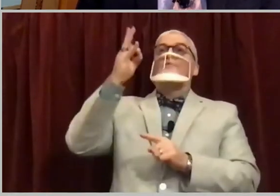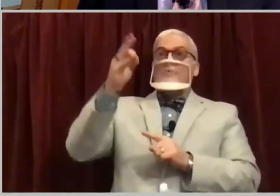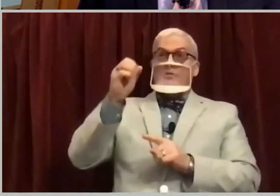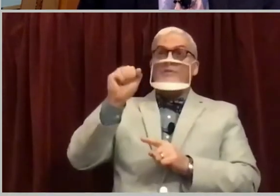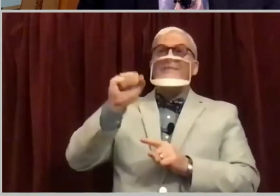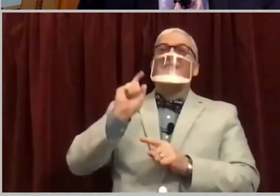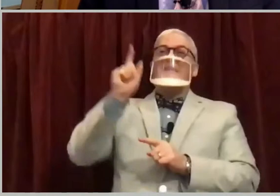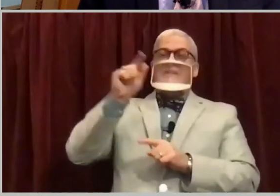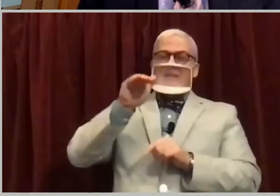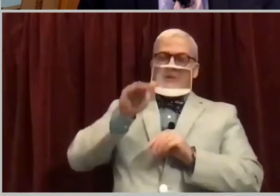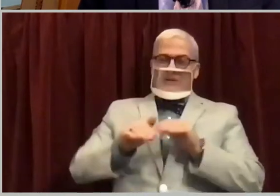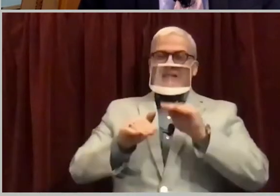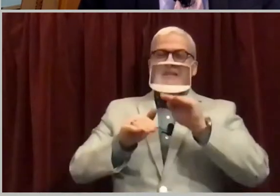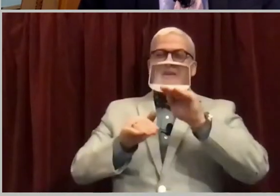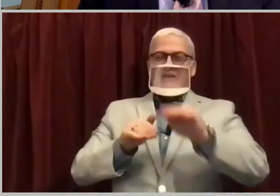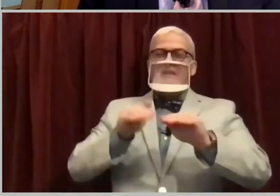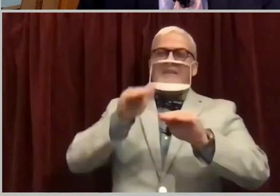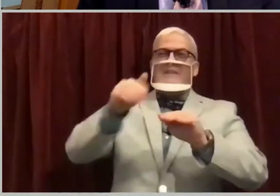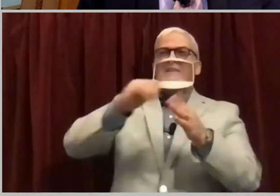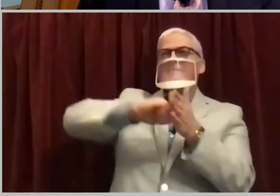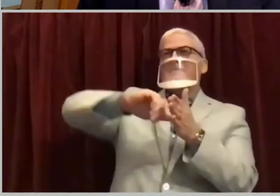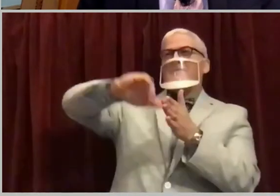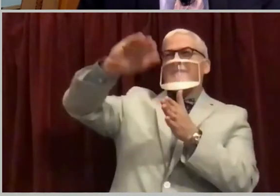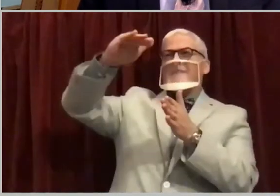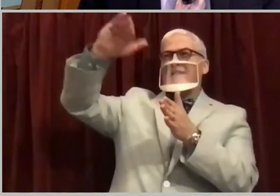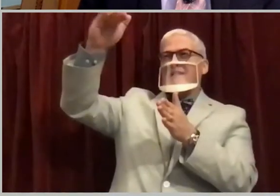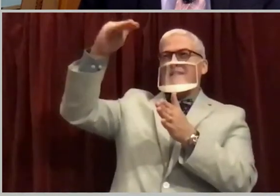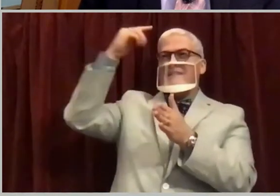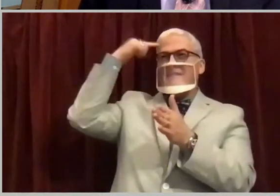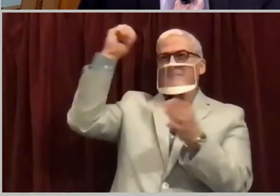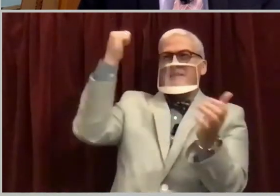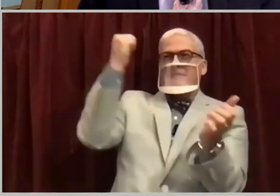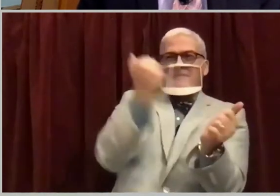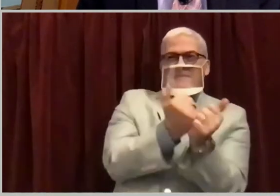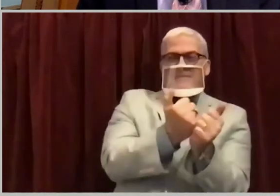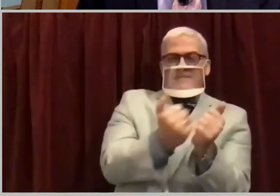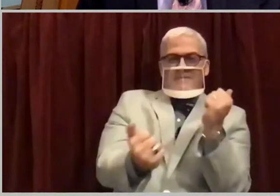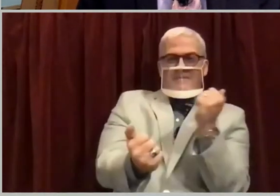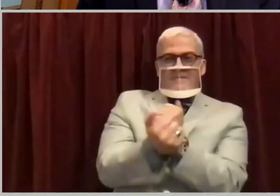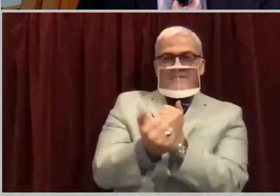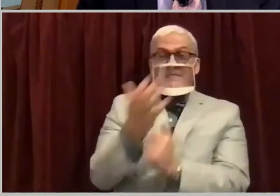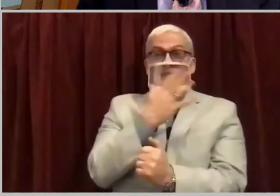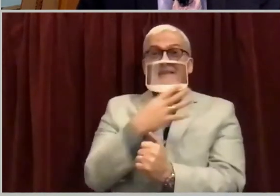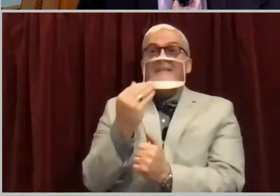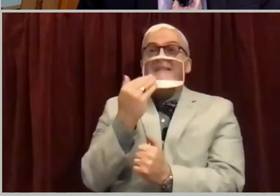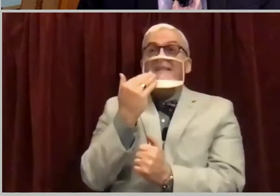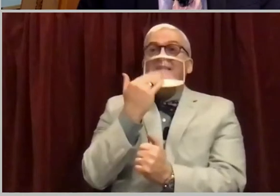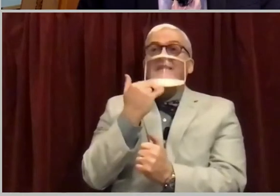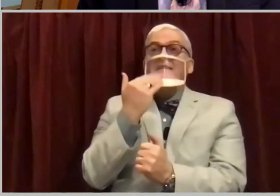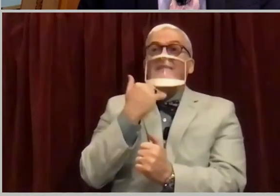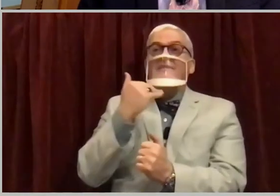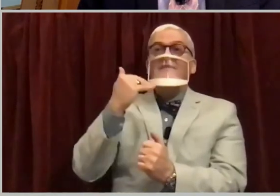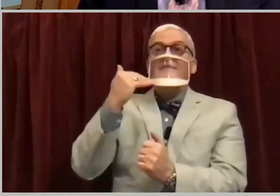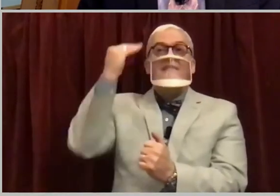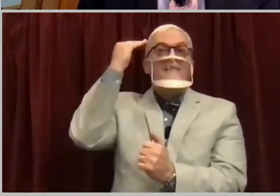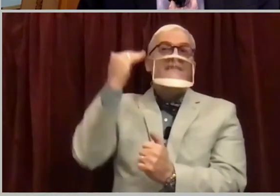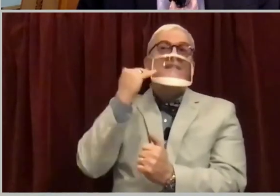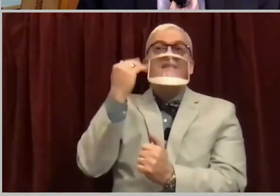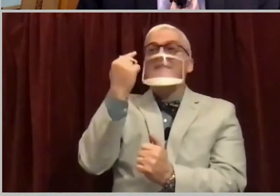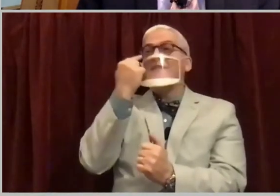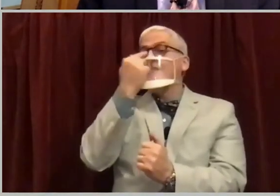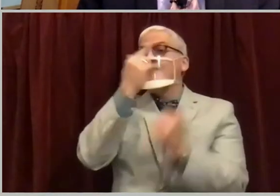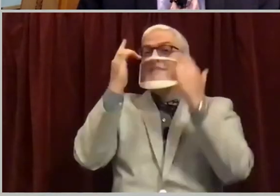up a dusty hill to be nailed to the cross. That sweet infant's head with sparkling eyes and baby's